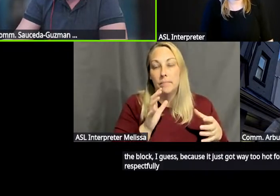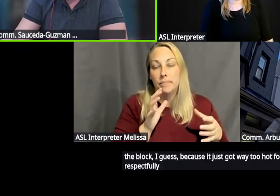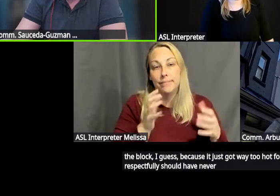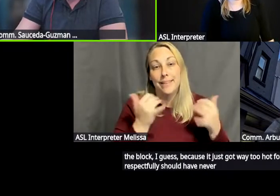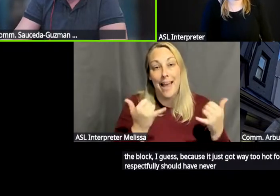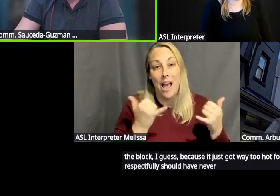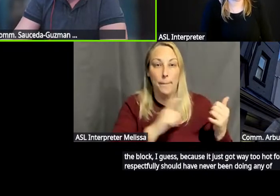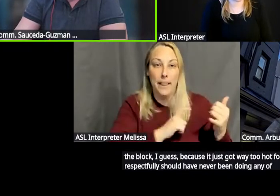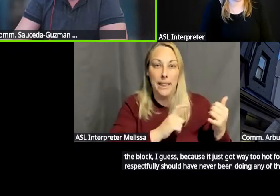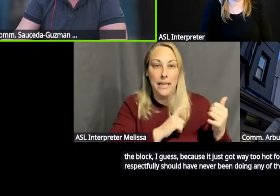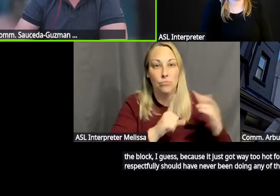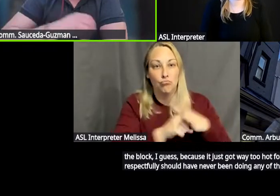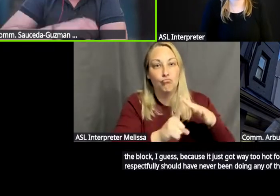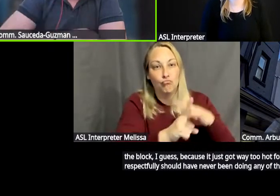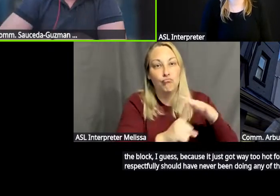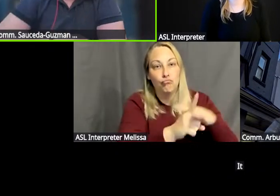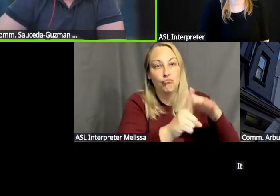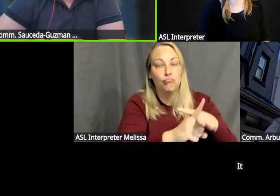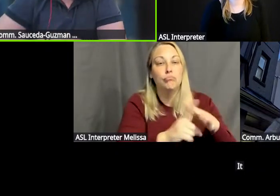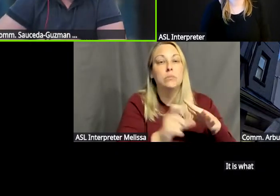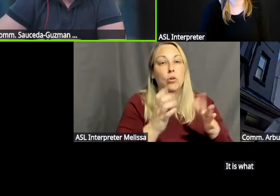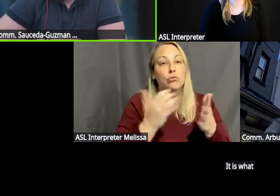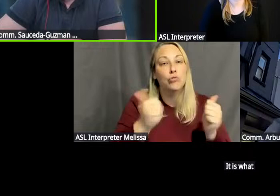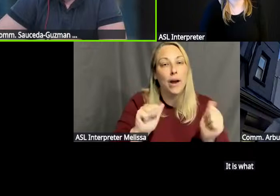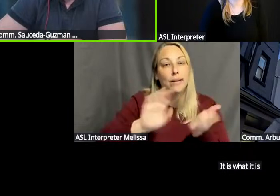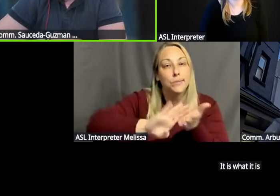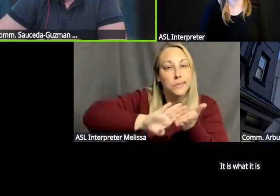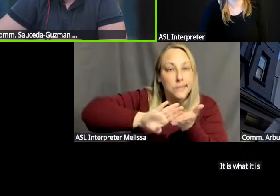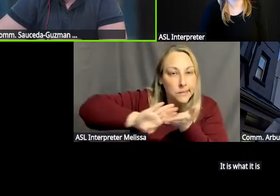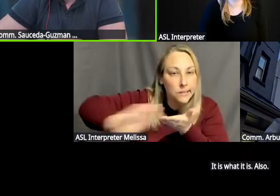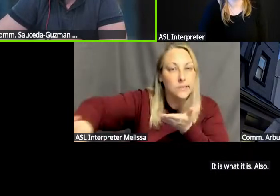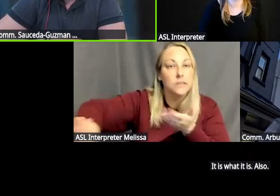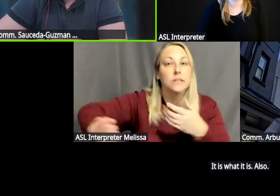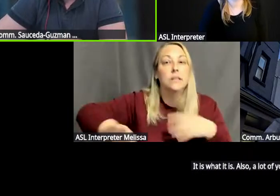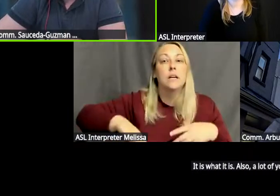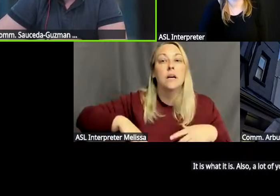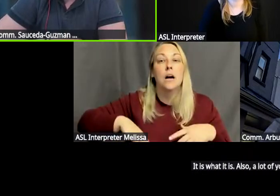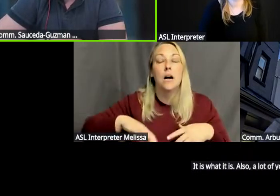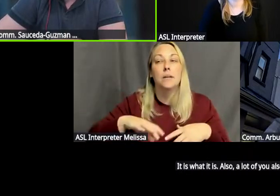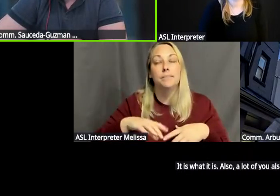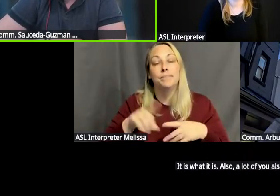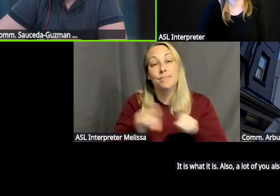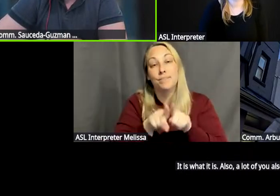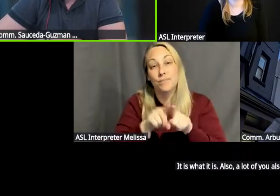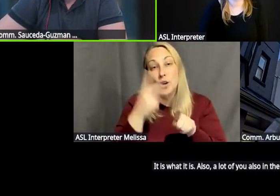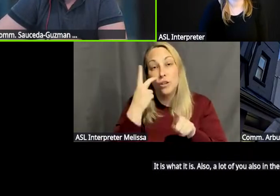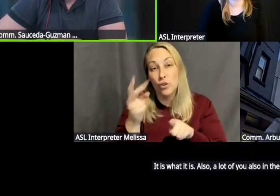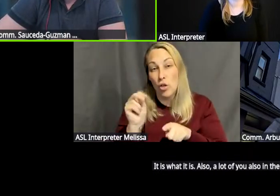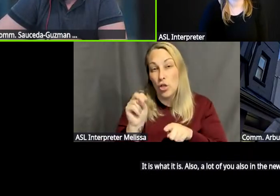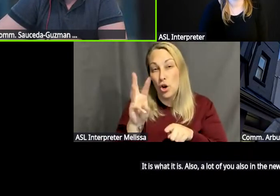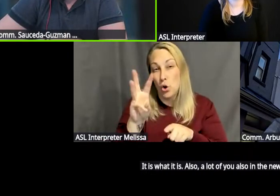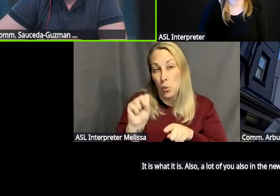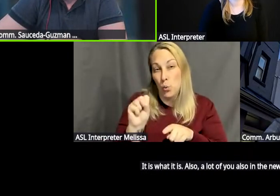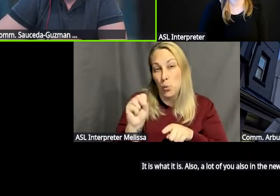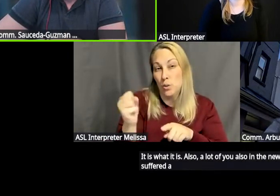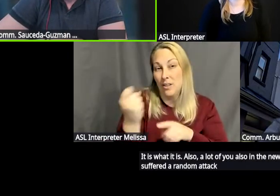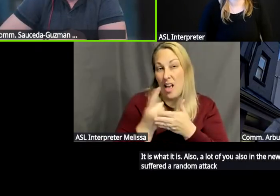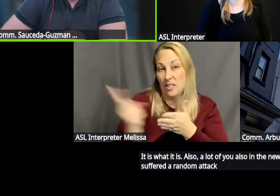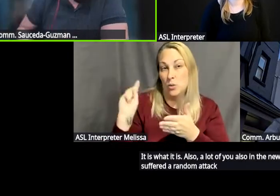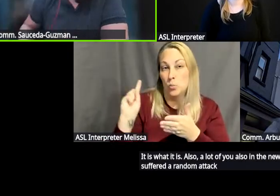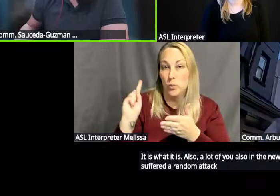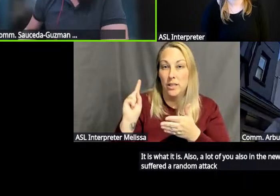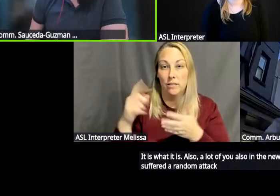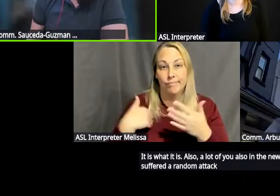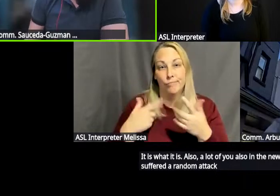stuff here, but it is what it is. Also, a lot of y'all saw in the news last week that we suffered a random attack due to a